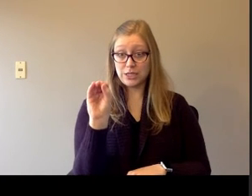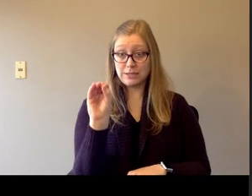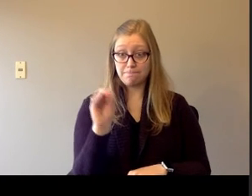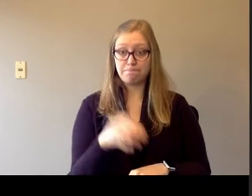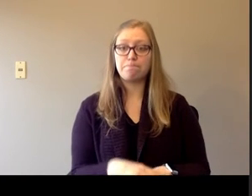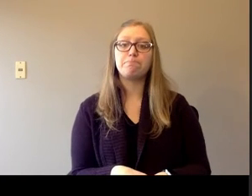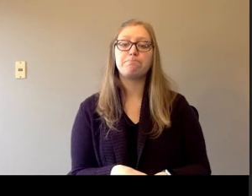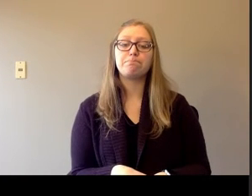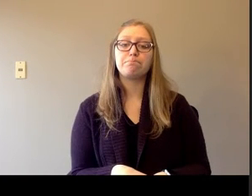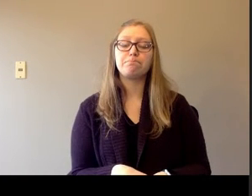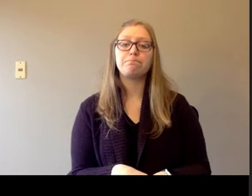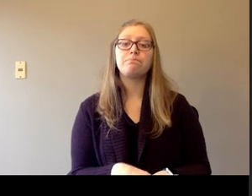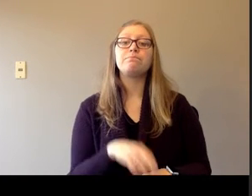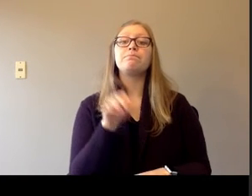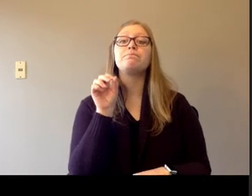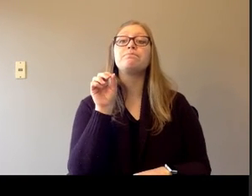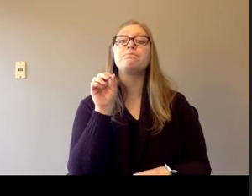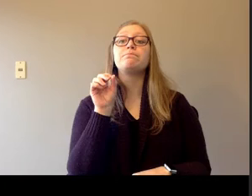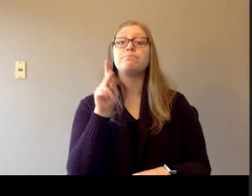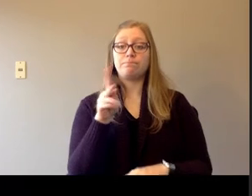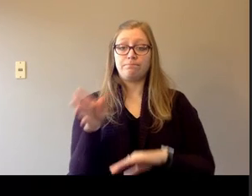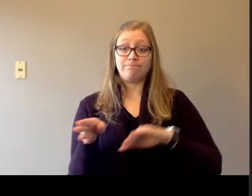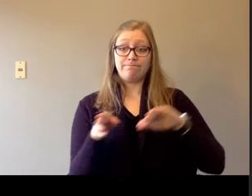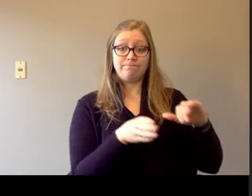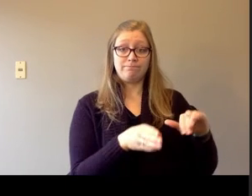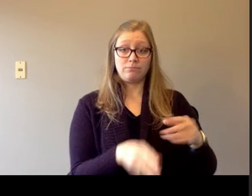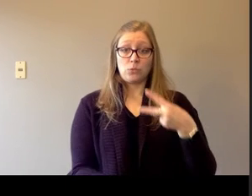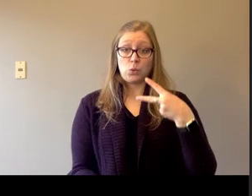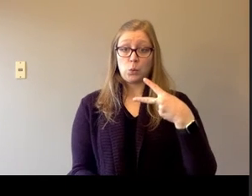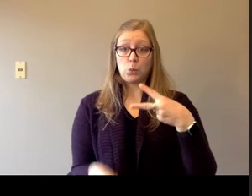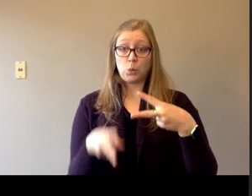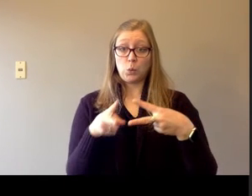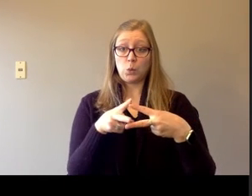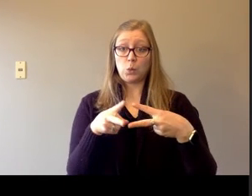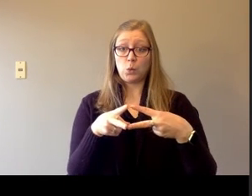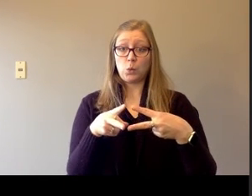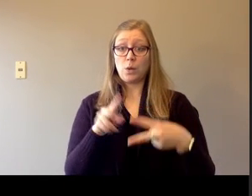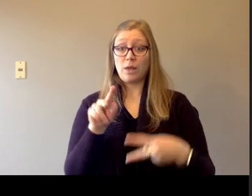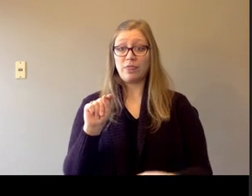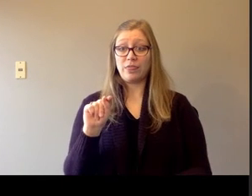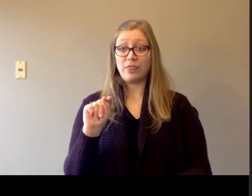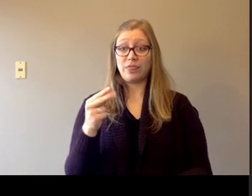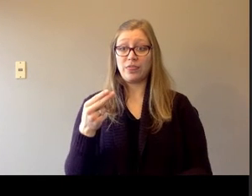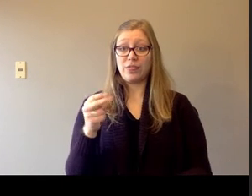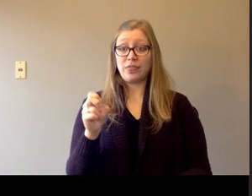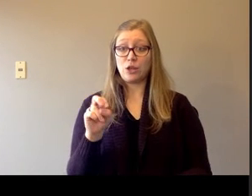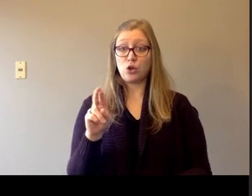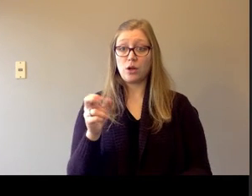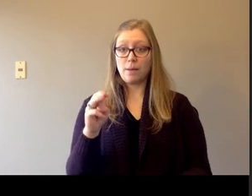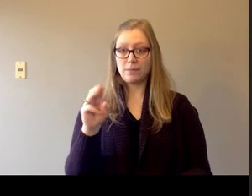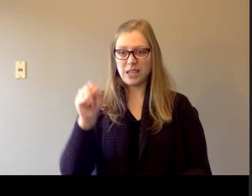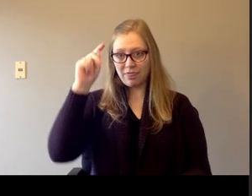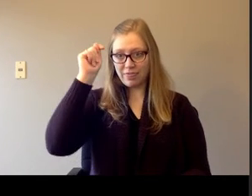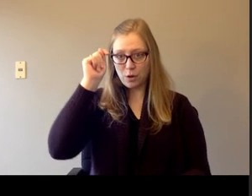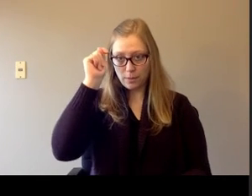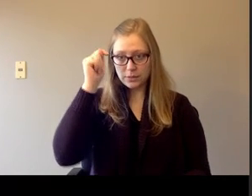Okay, so there are two theorems that we call corollaries to that angle sum theorem. And a corollary